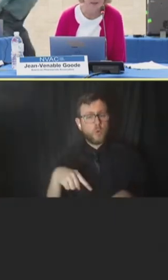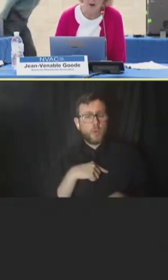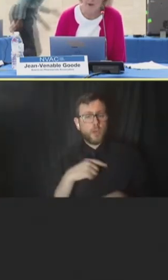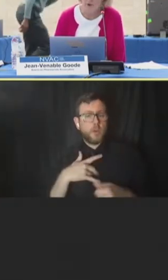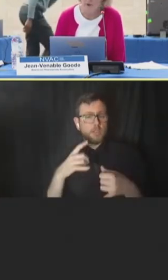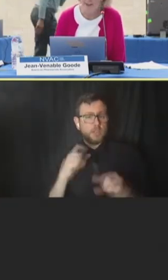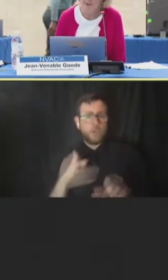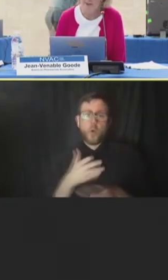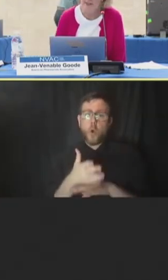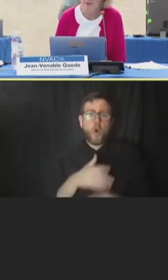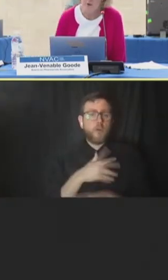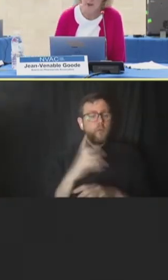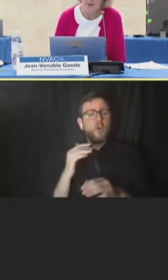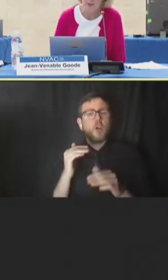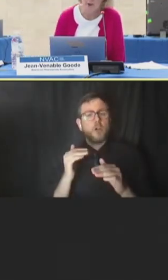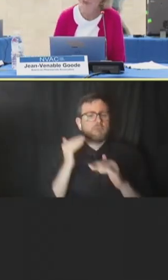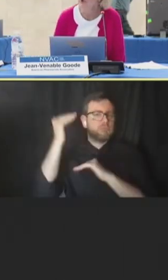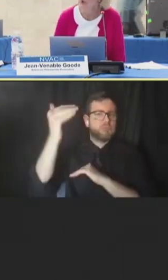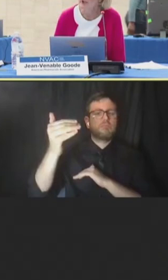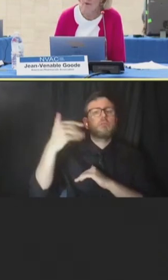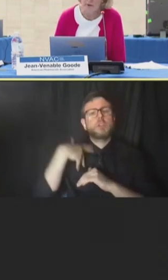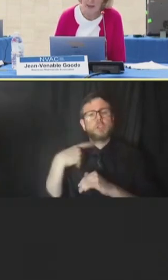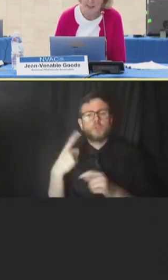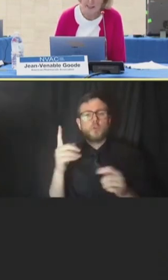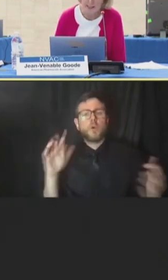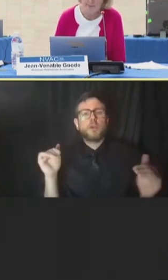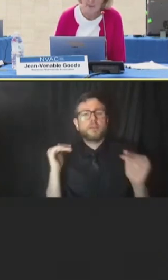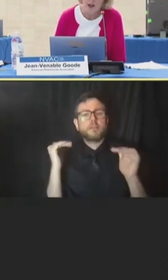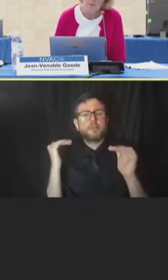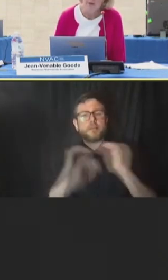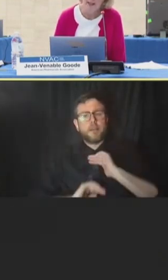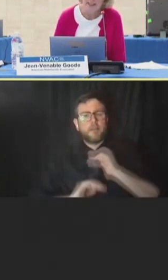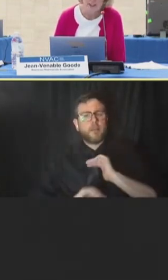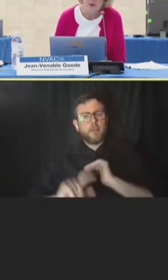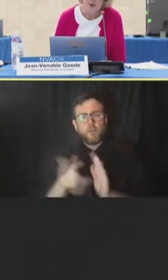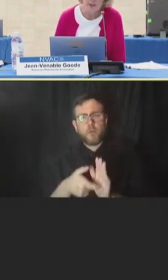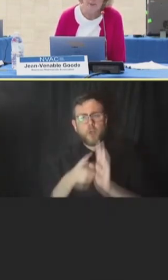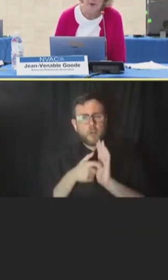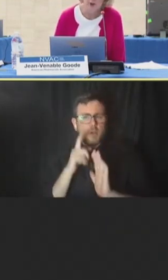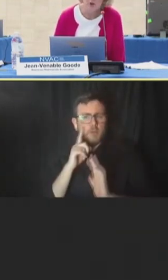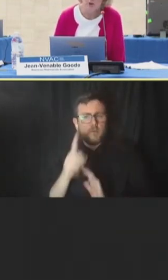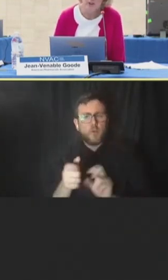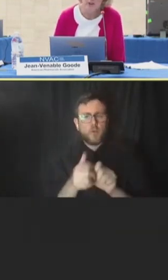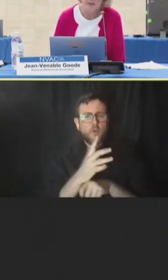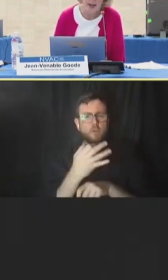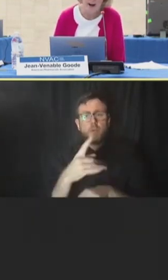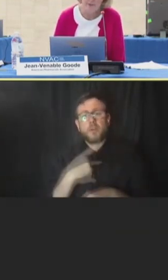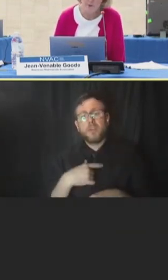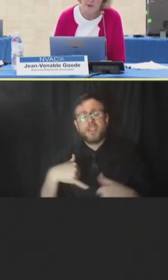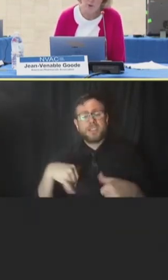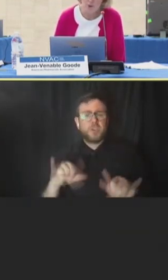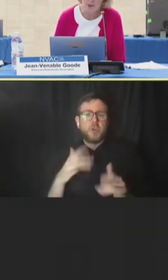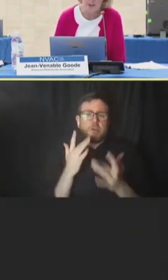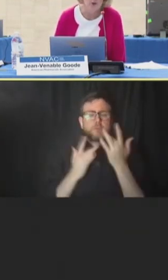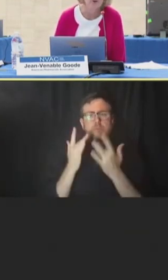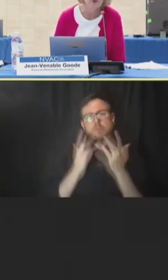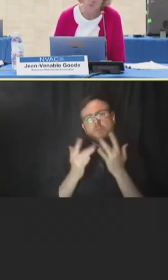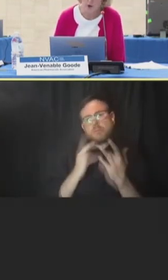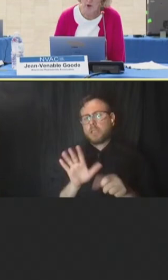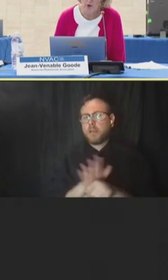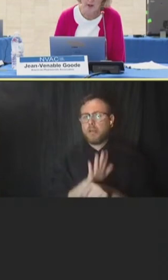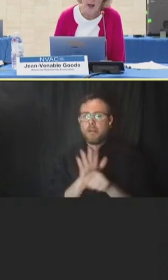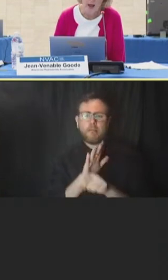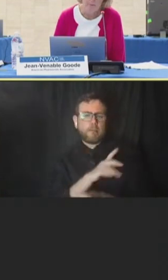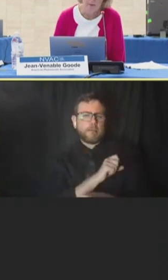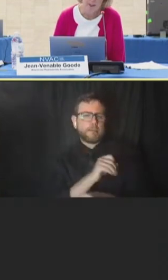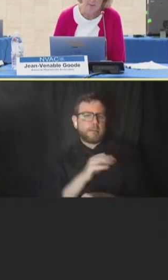meet the healthcare needs of individuals and communities during COVID-19, but they continue to experience shortages of staff and resources, increased